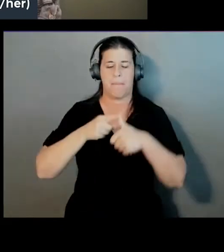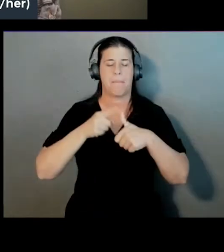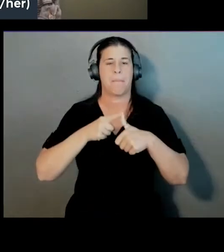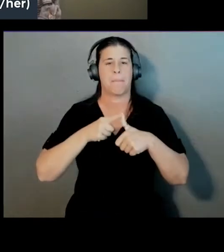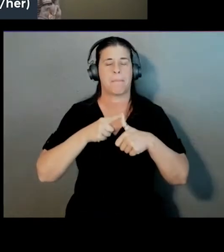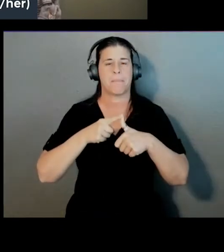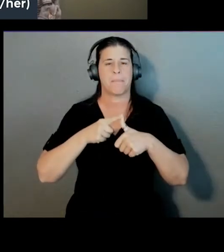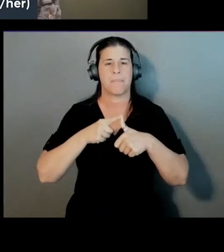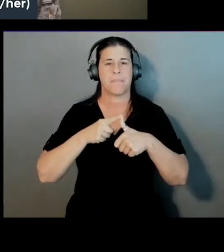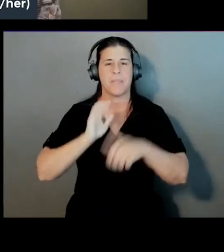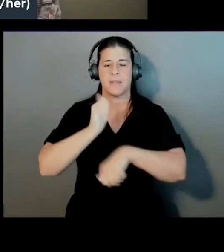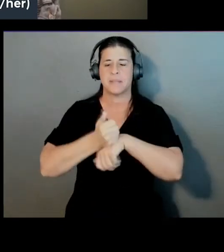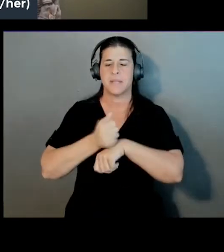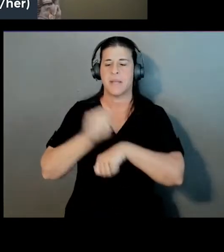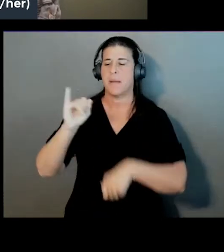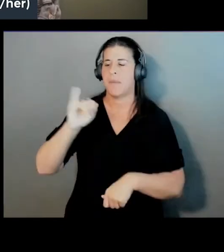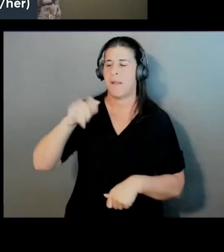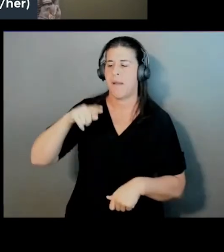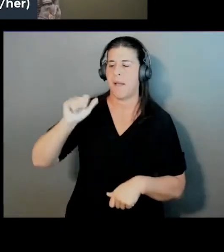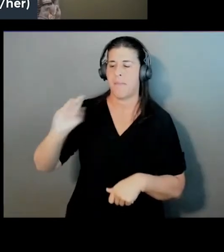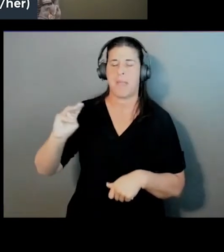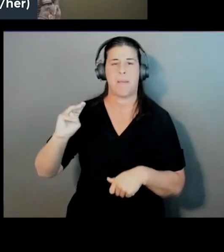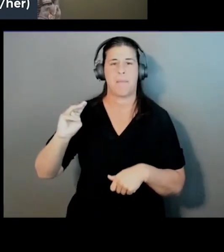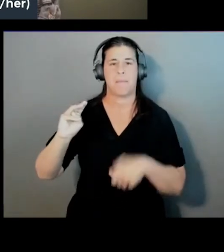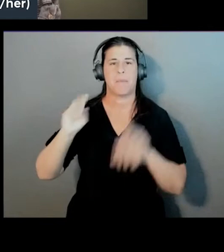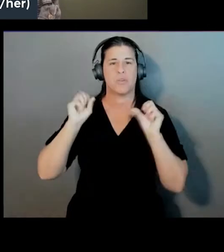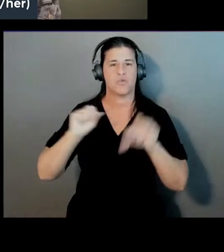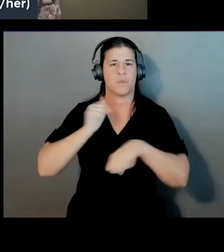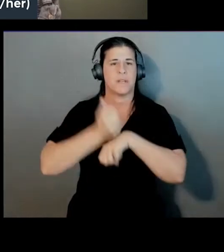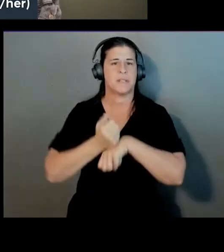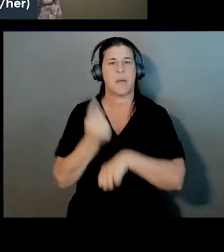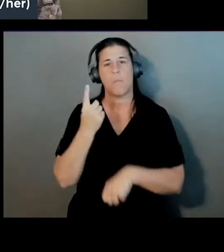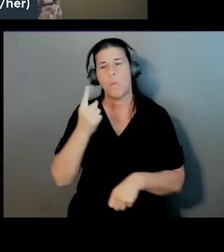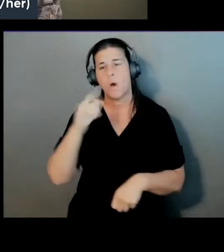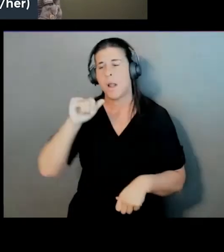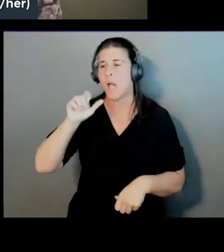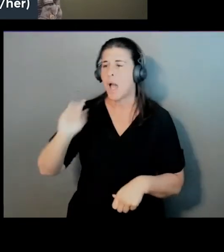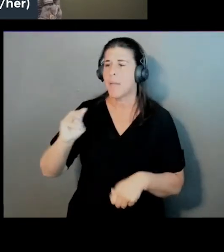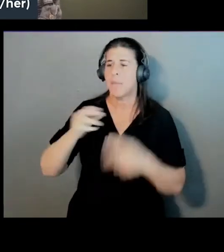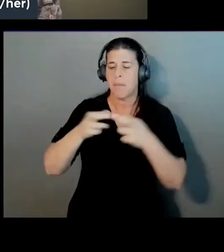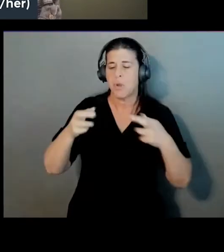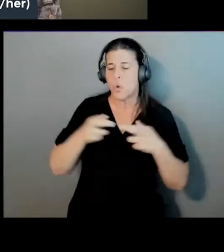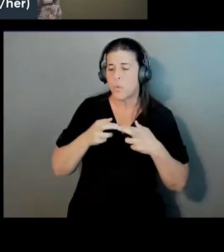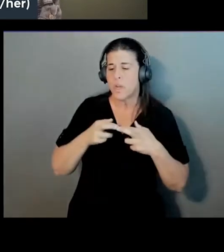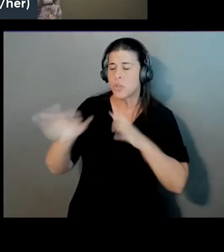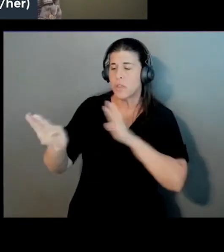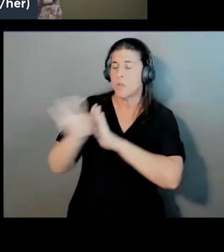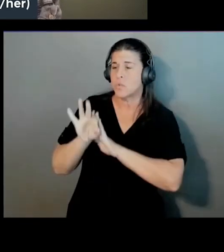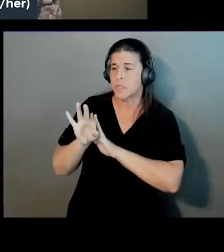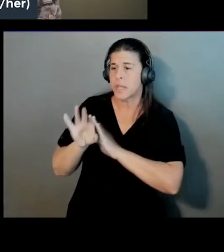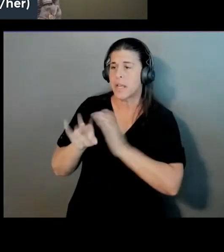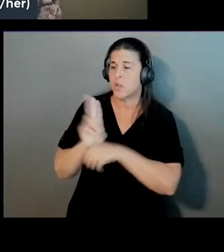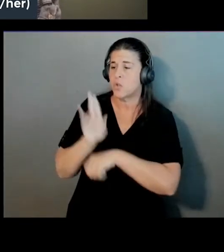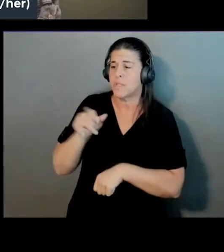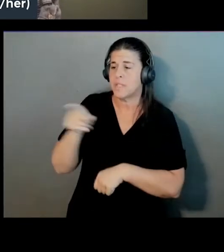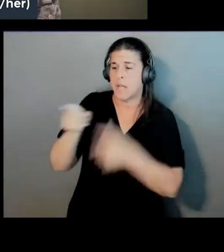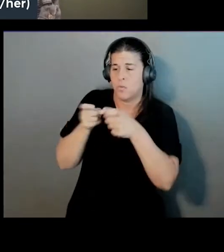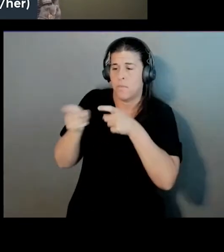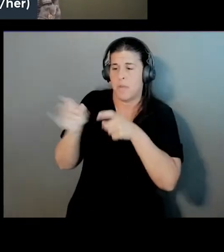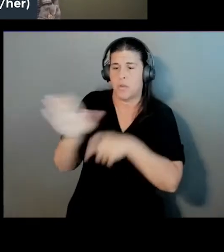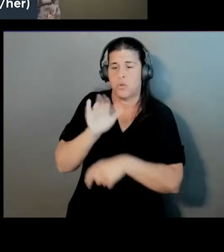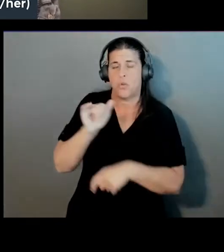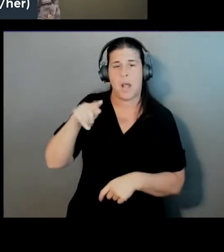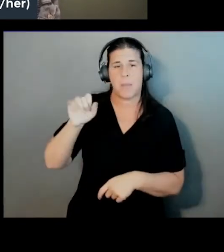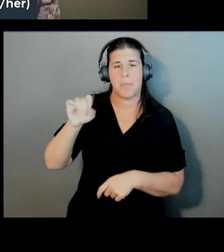create an IPAM. So you can create one IPAM in a region that you select and use that to manage your IP addresses